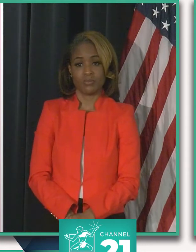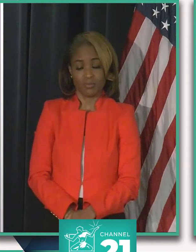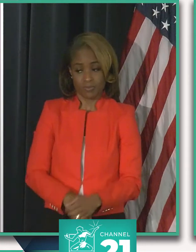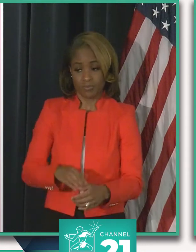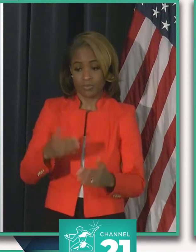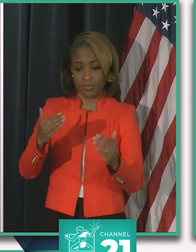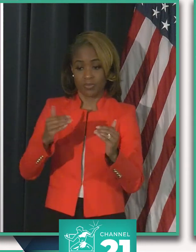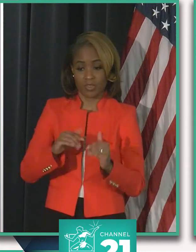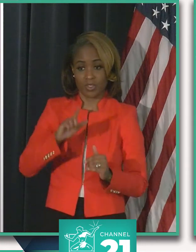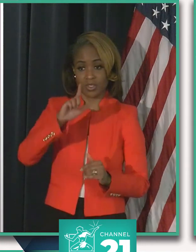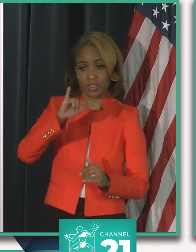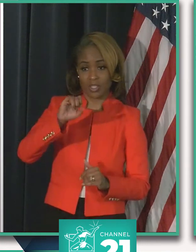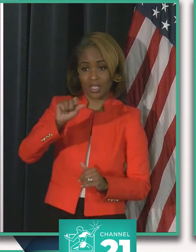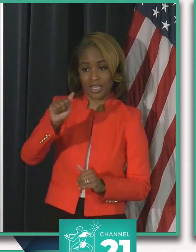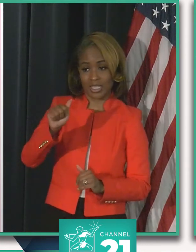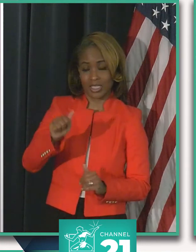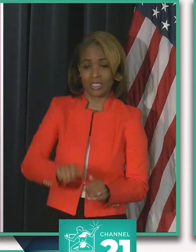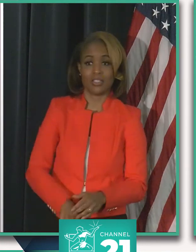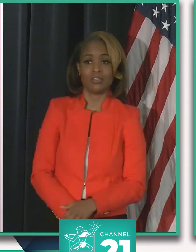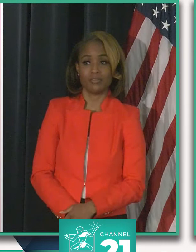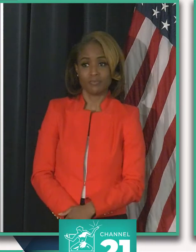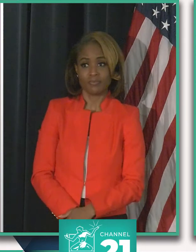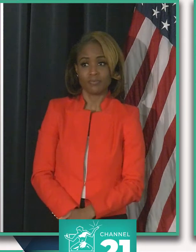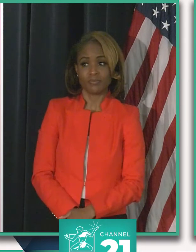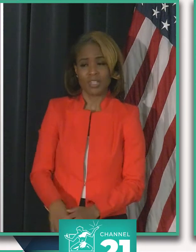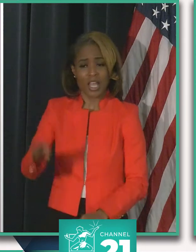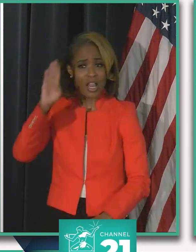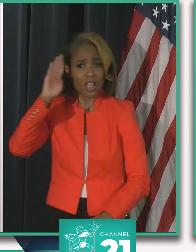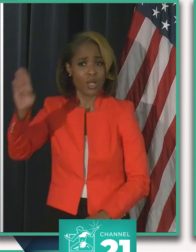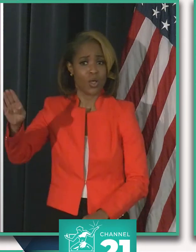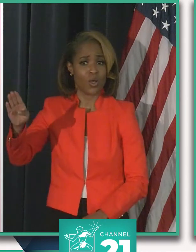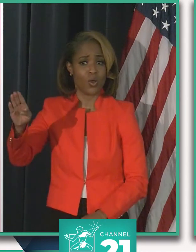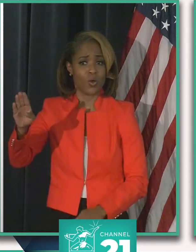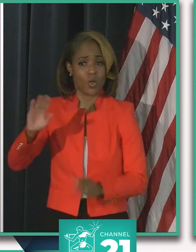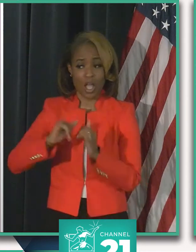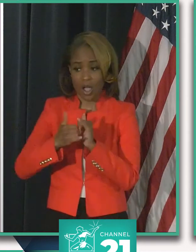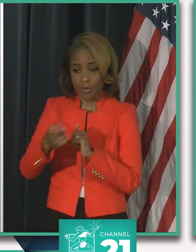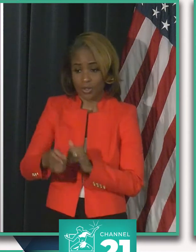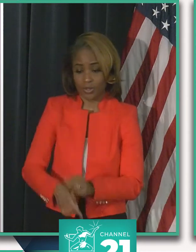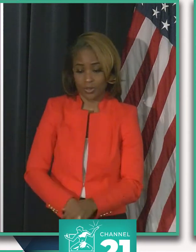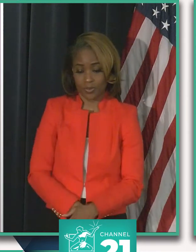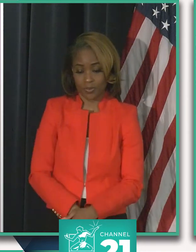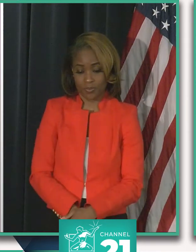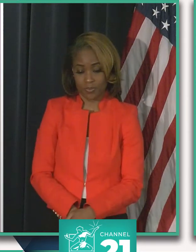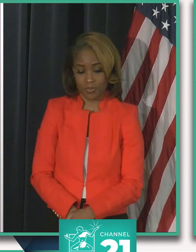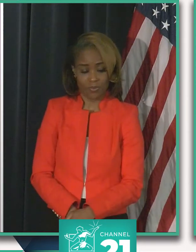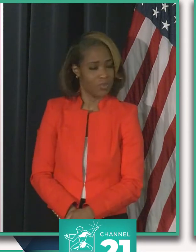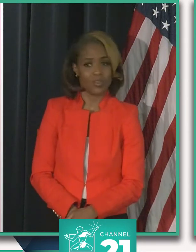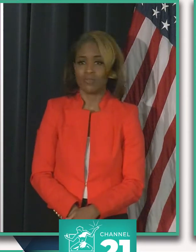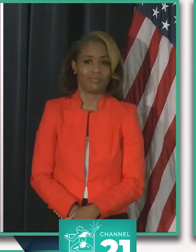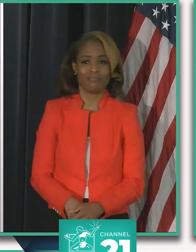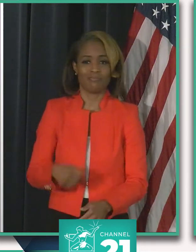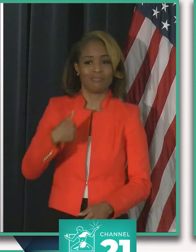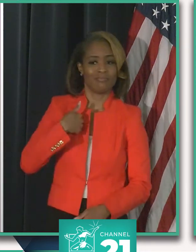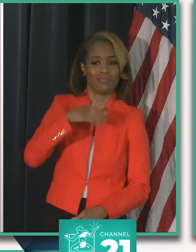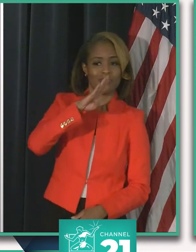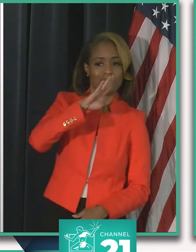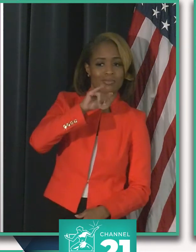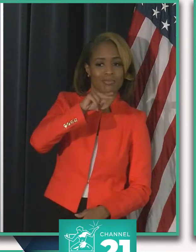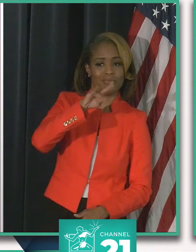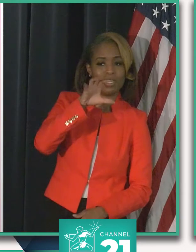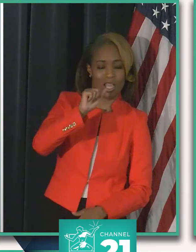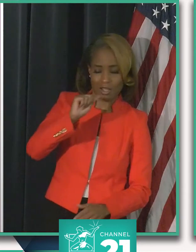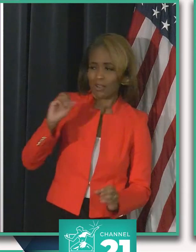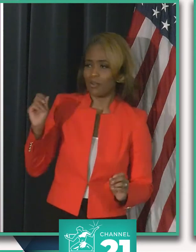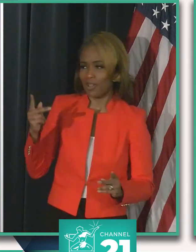Next is Lisa. Hey, Lisa. Hello. How are you? Hello. No, this is Bianca. All right.